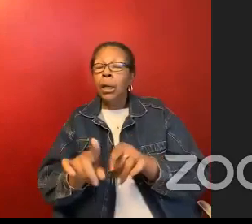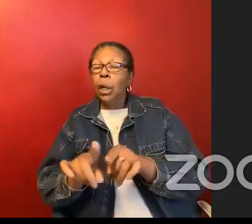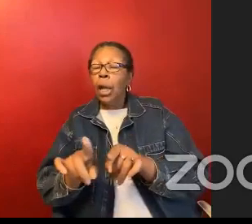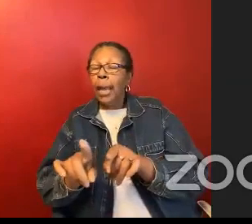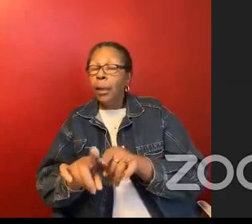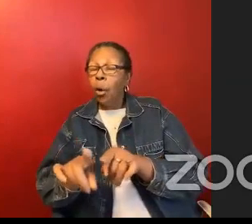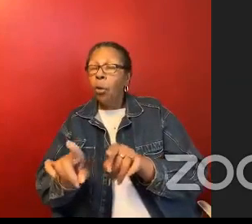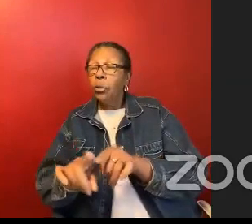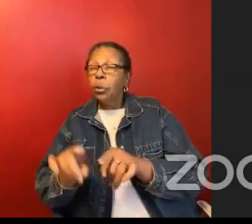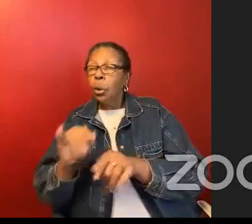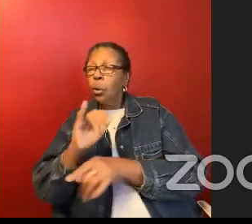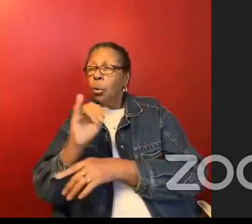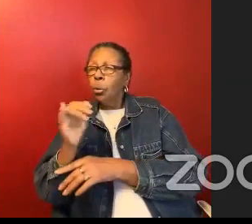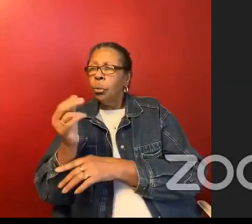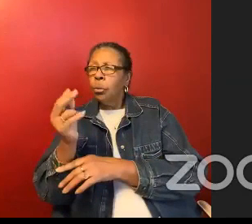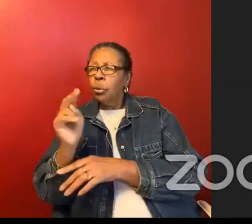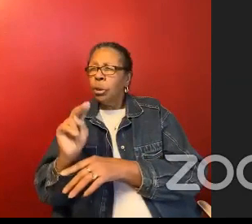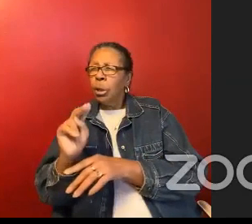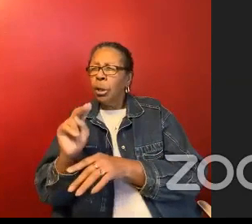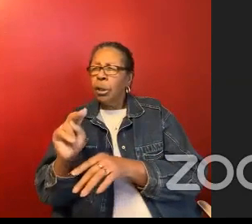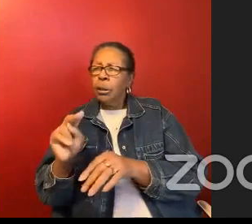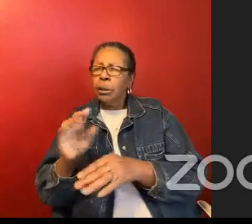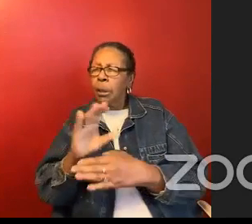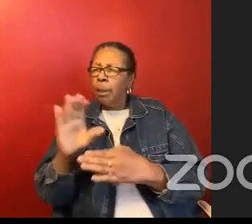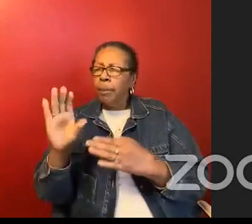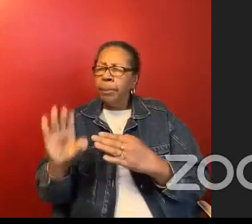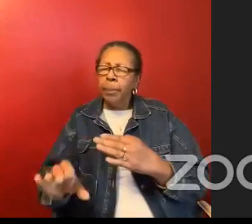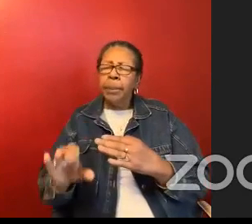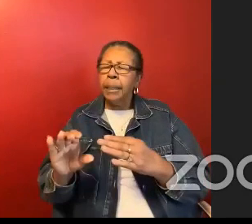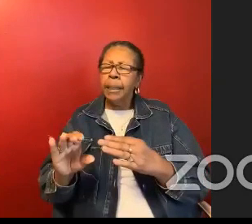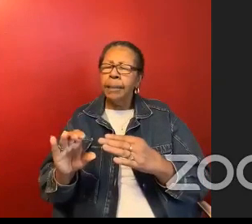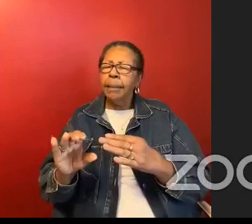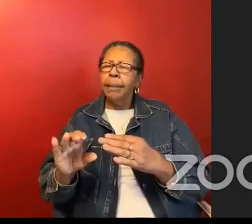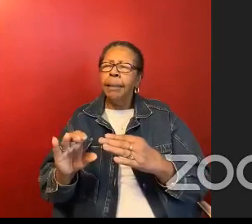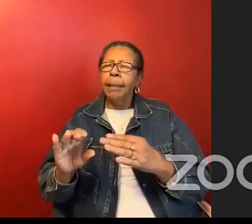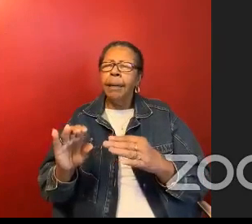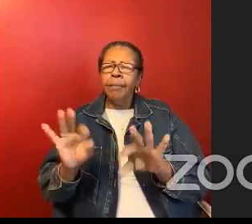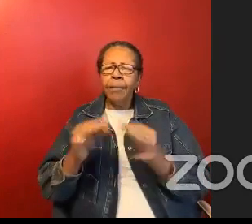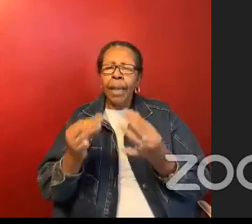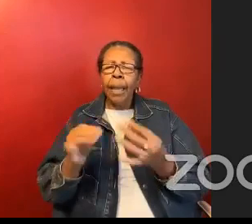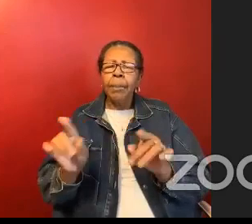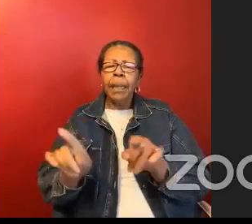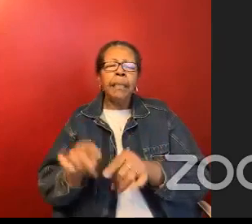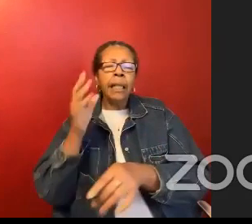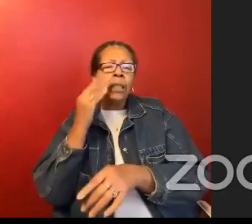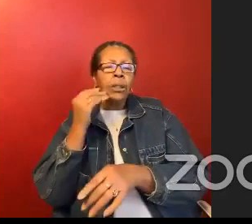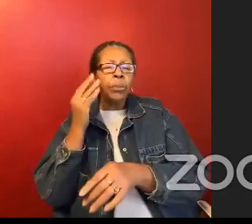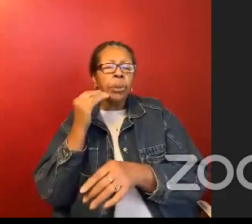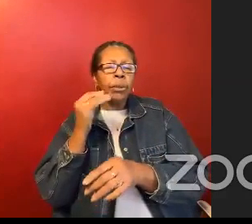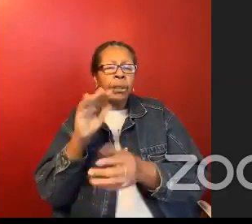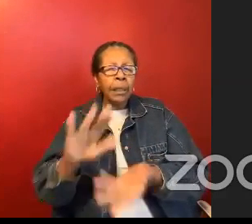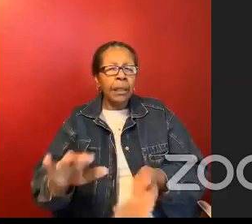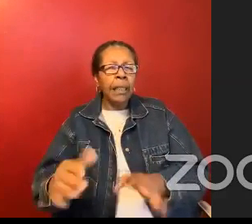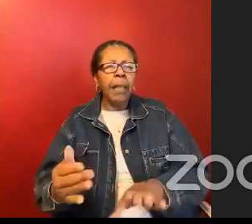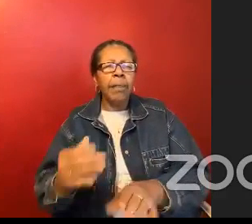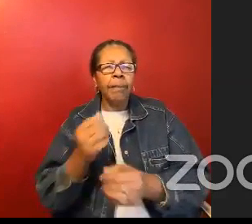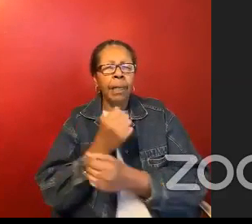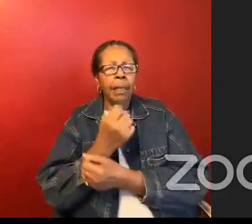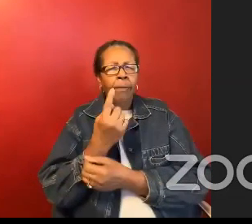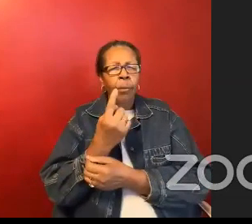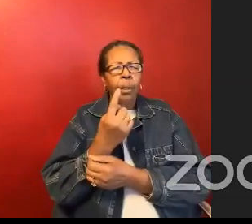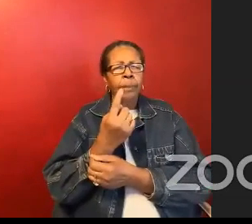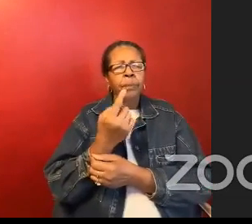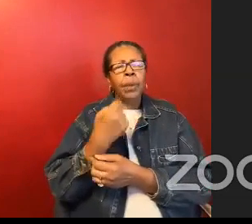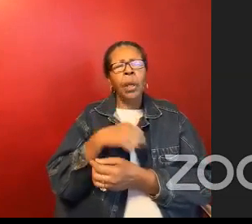they experience the death of this loved one. We, Lord God, ask that you would comfort also Anthony